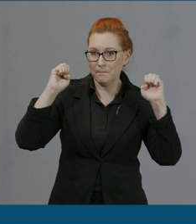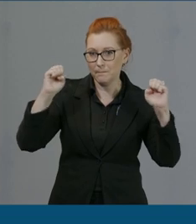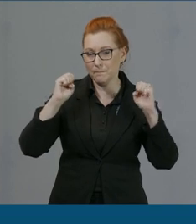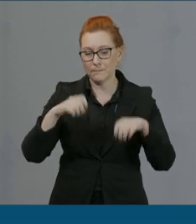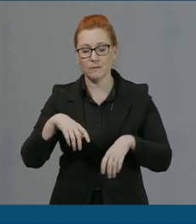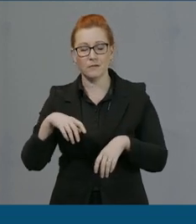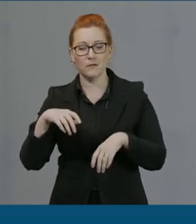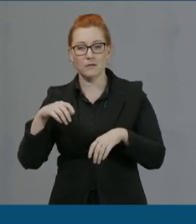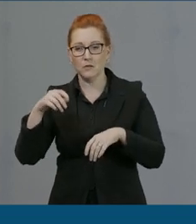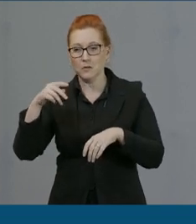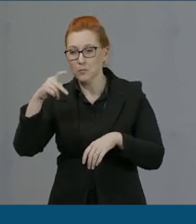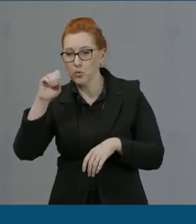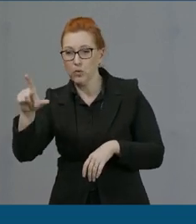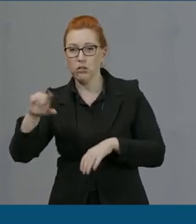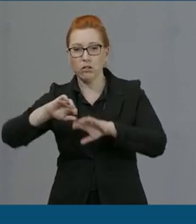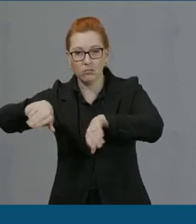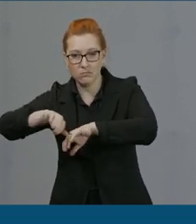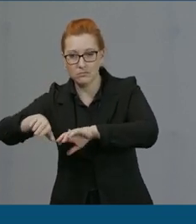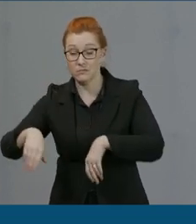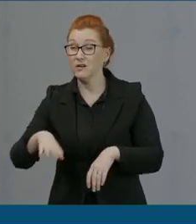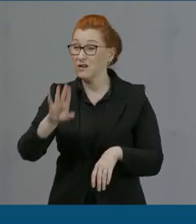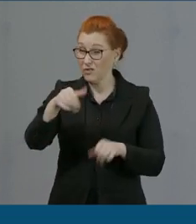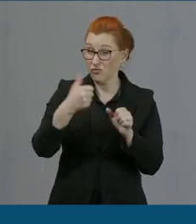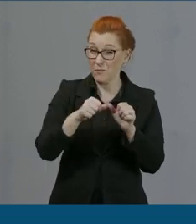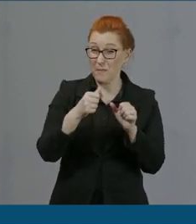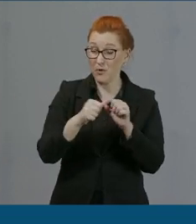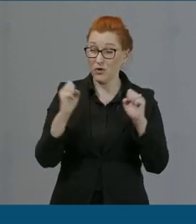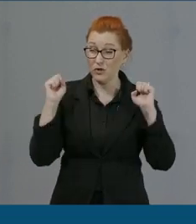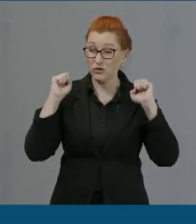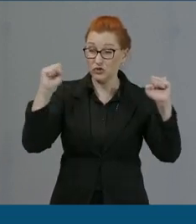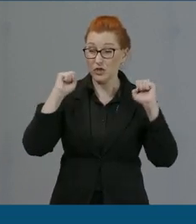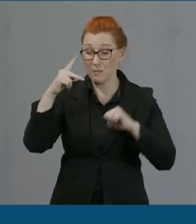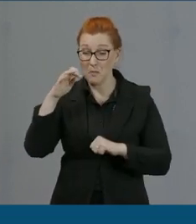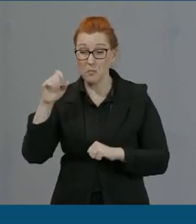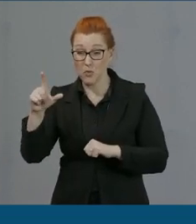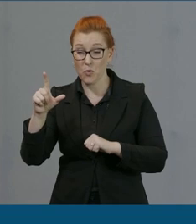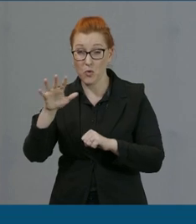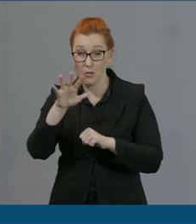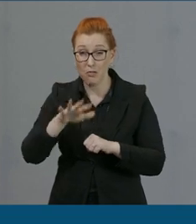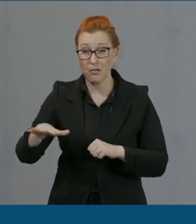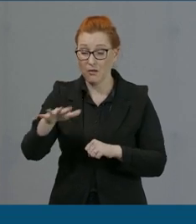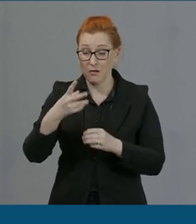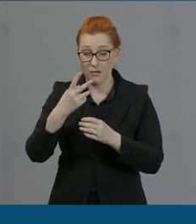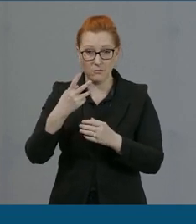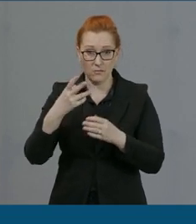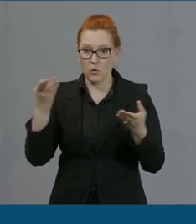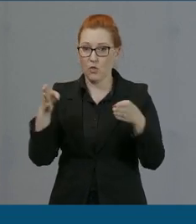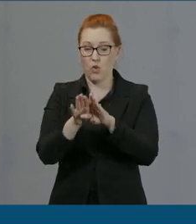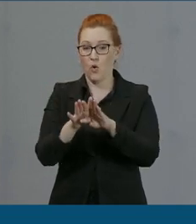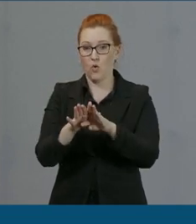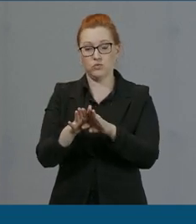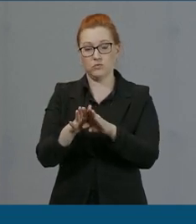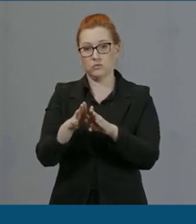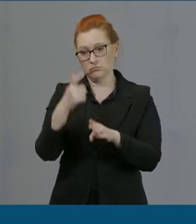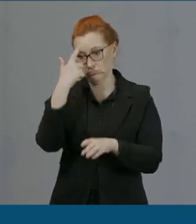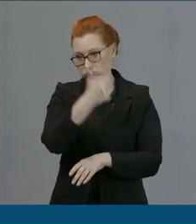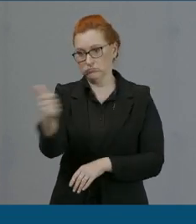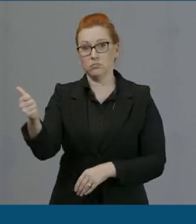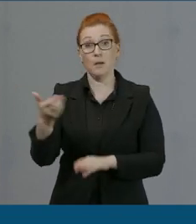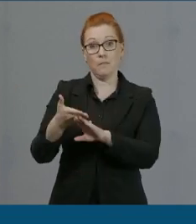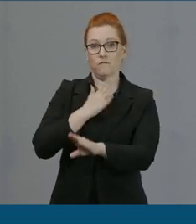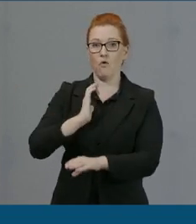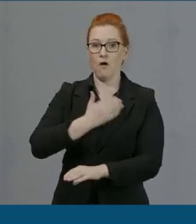you'll recall, the fitness industry closed by and large voluntarily before some of the